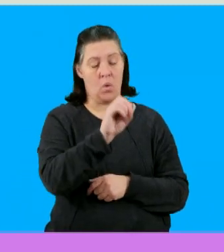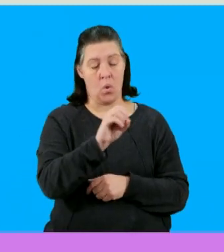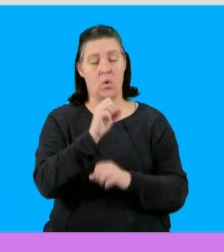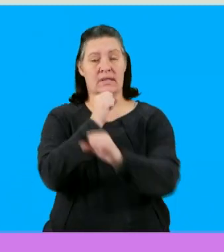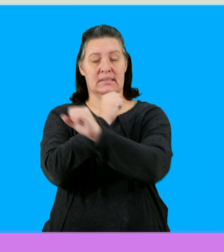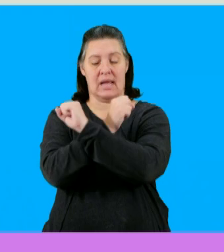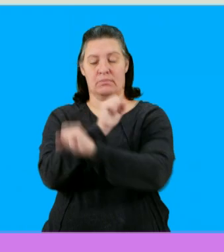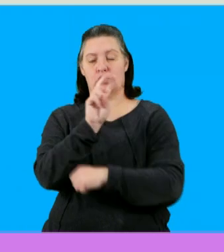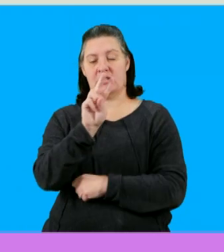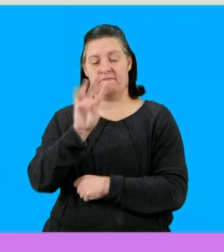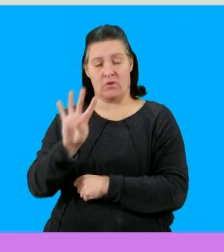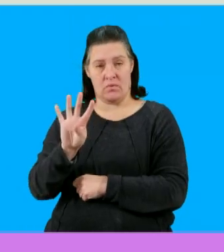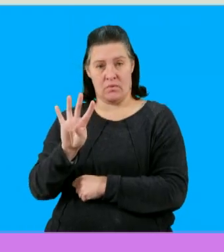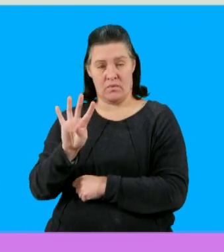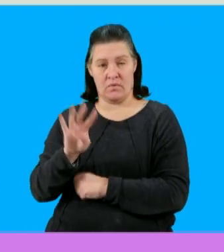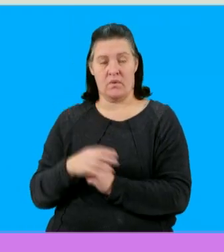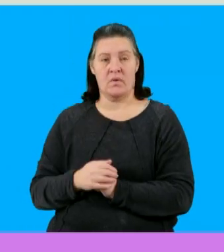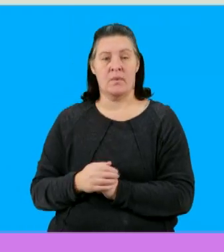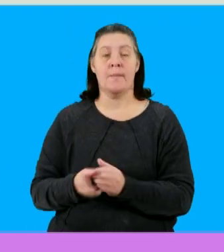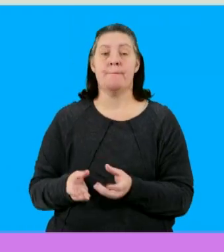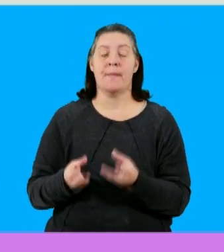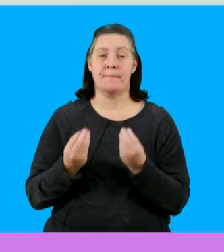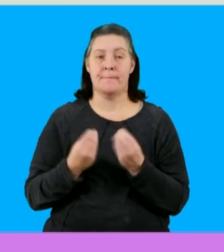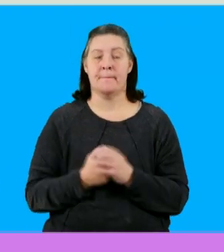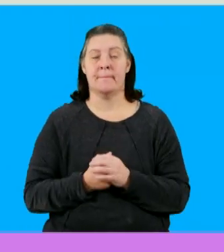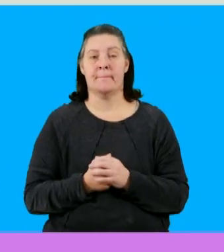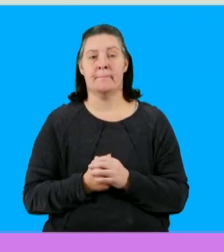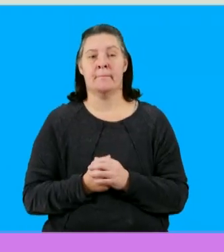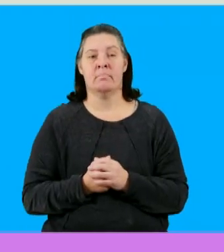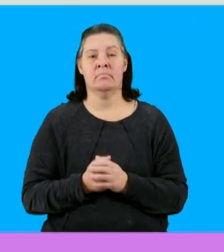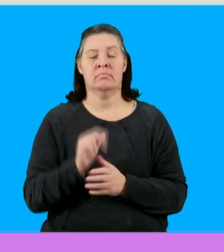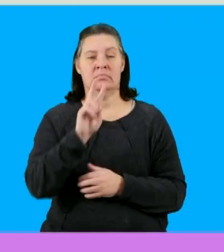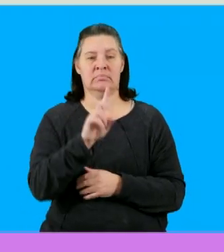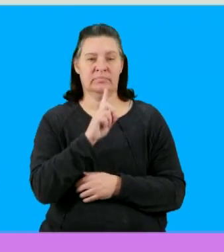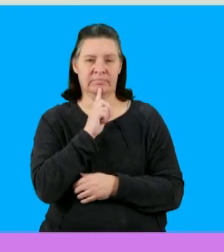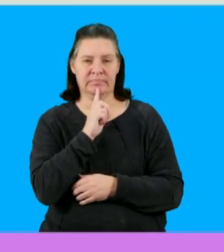110 multiplied by 24. That will give us